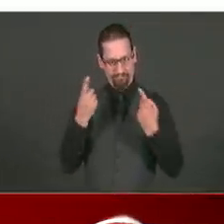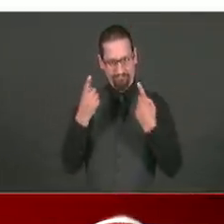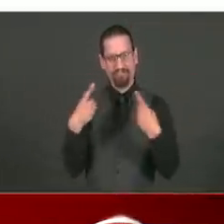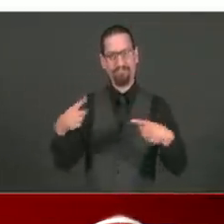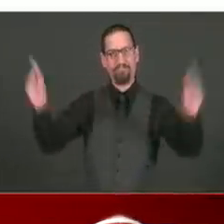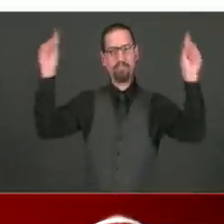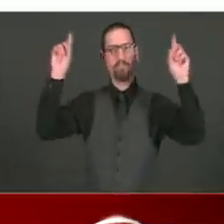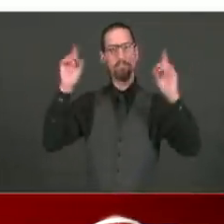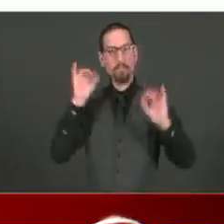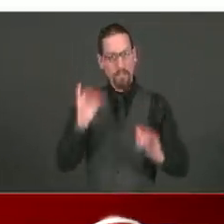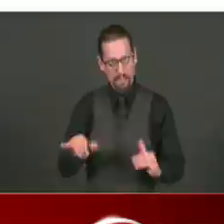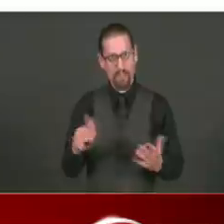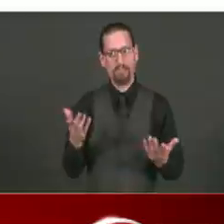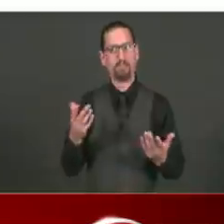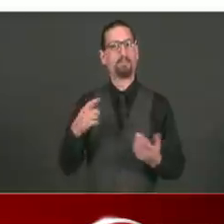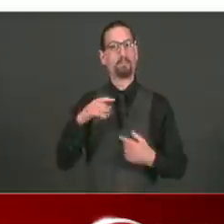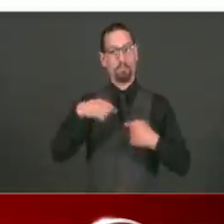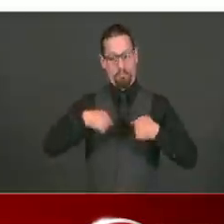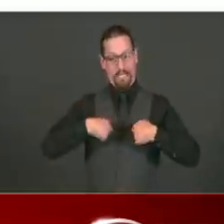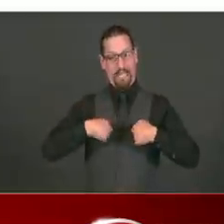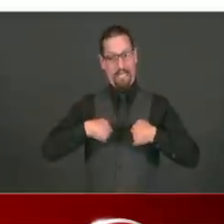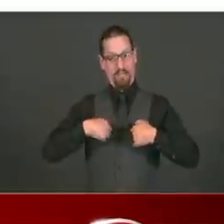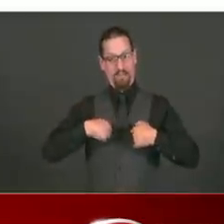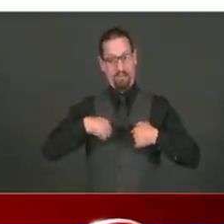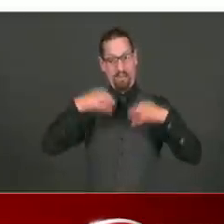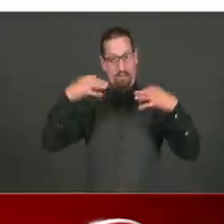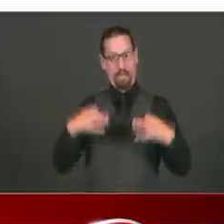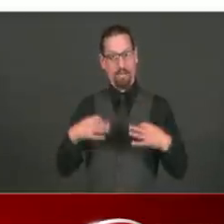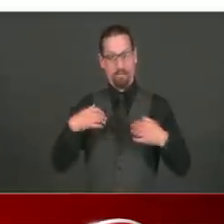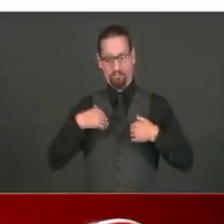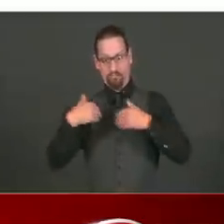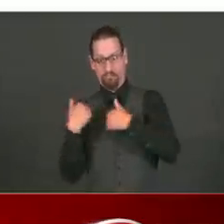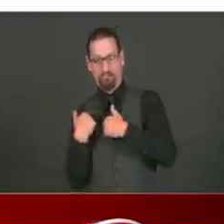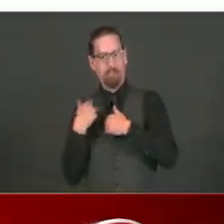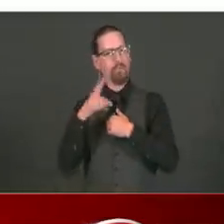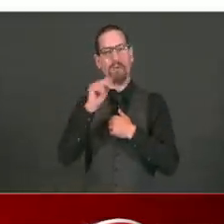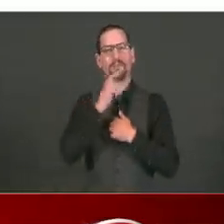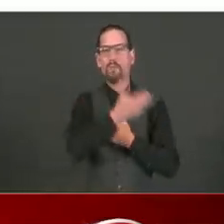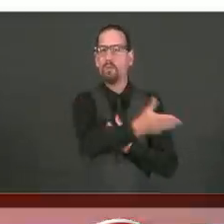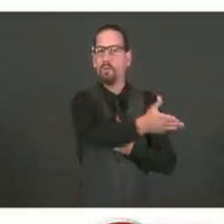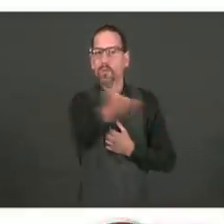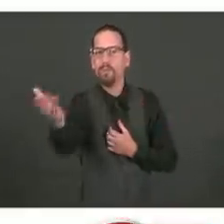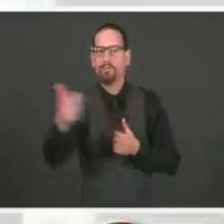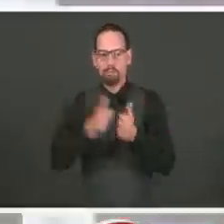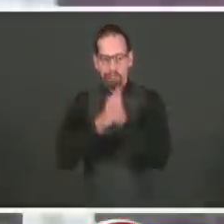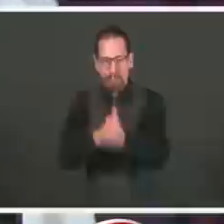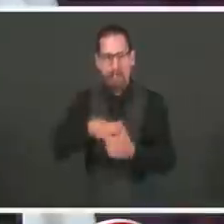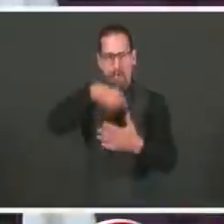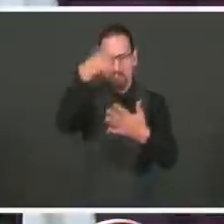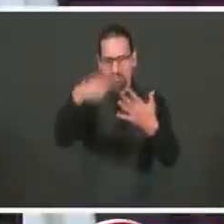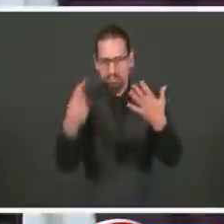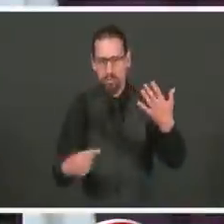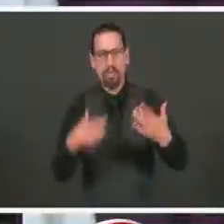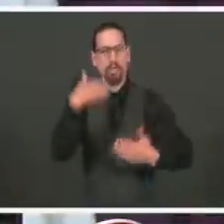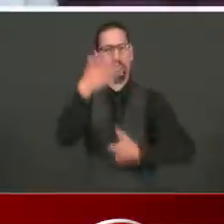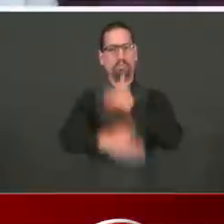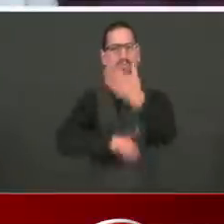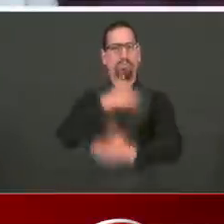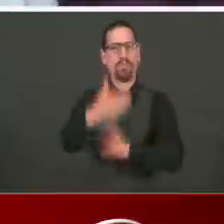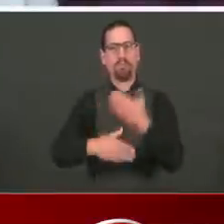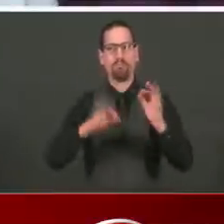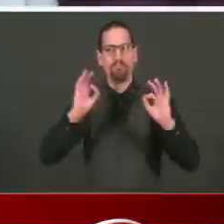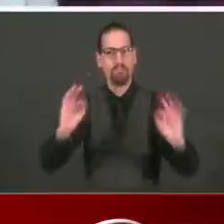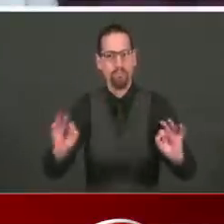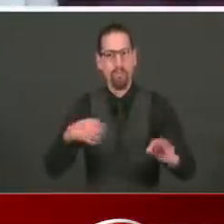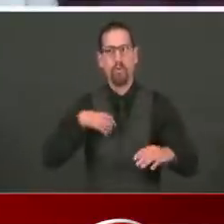Island. When we asked businesses to shut down, they did. When we asked you to work from home, you did. We asked you to wear